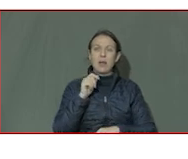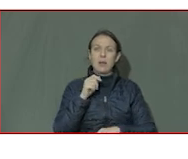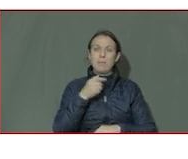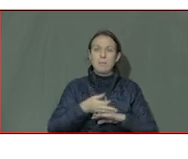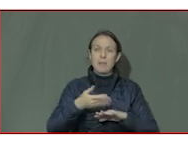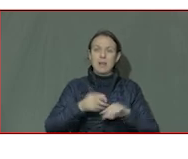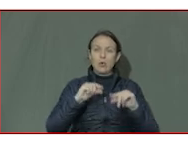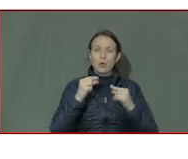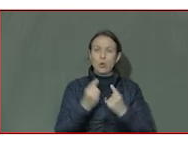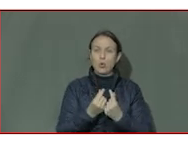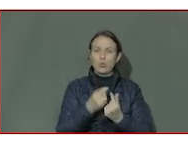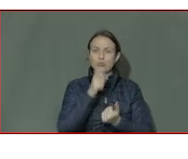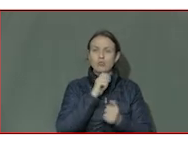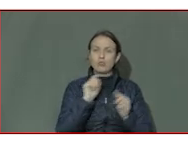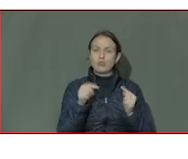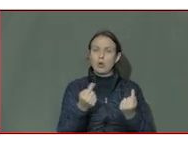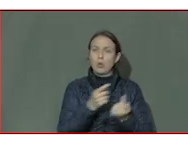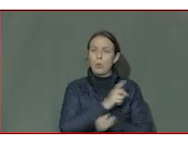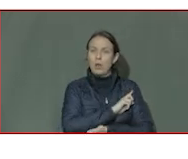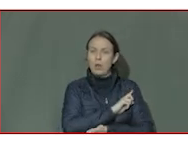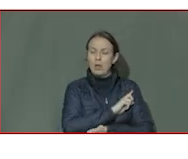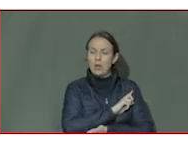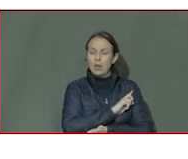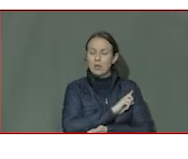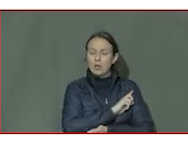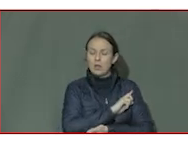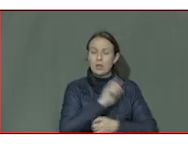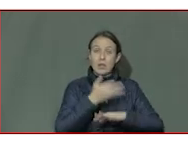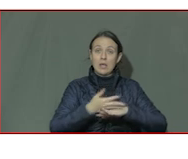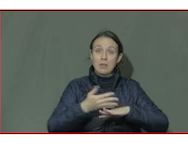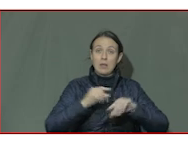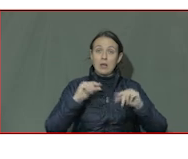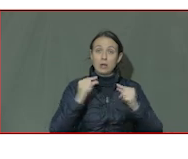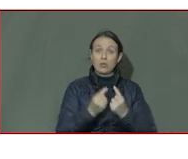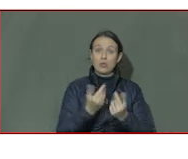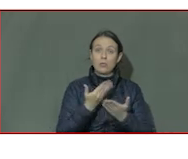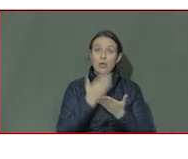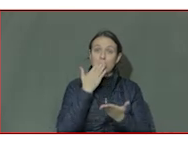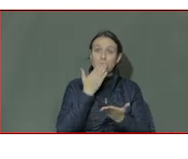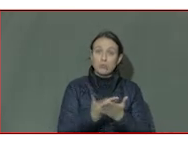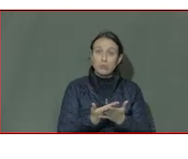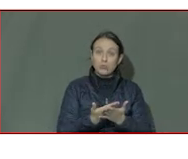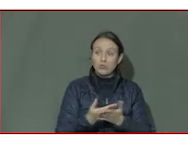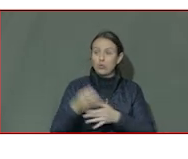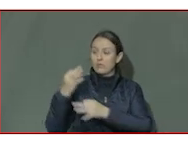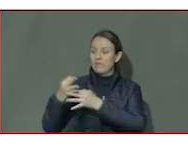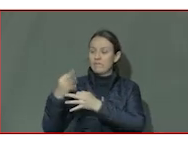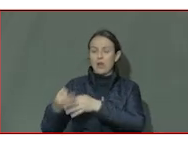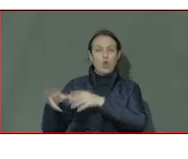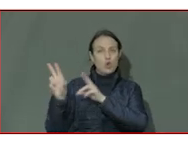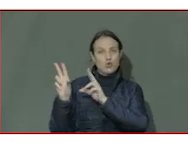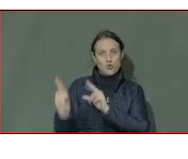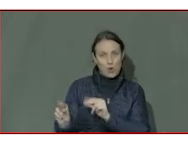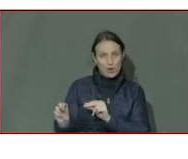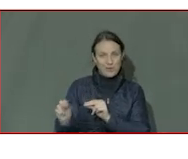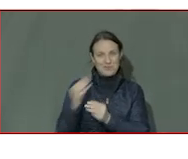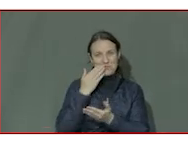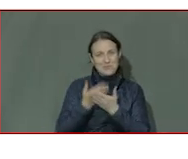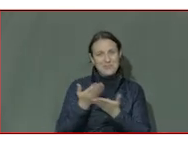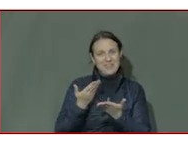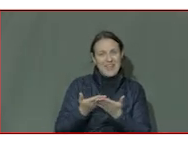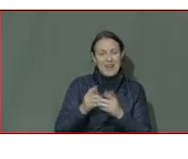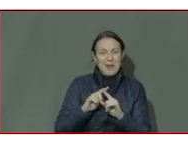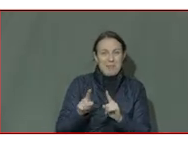important. It's because blood groups can tell who is not the father, but they cannot tell who is